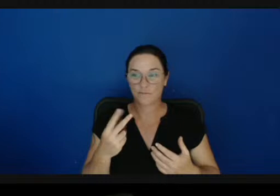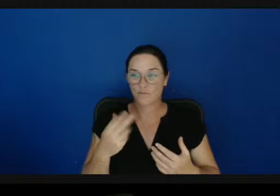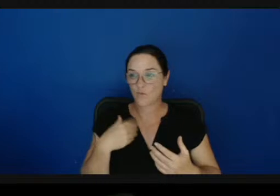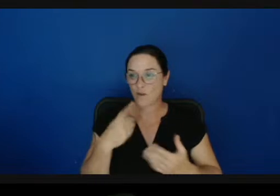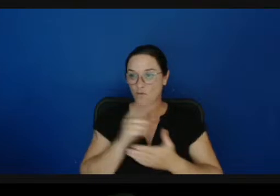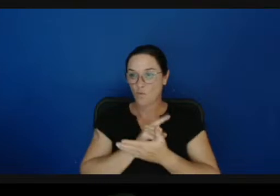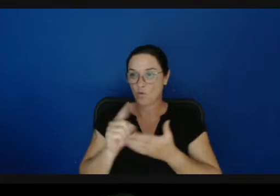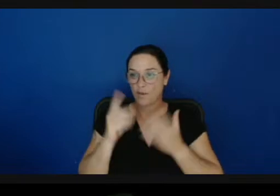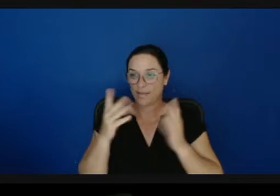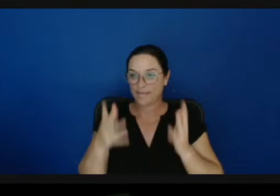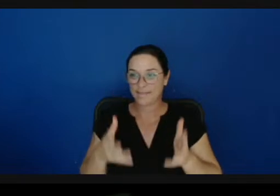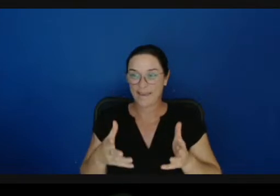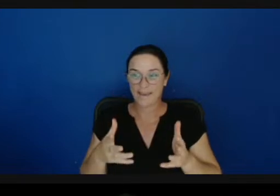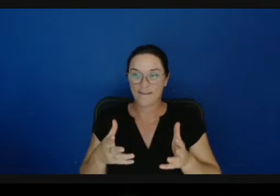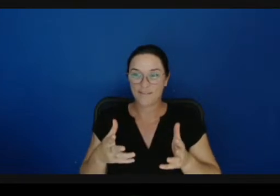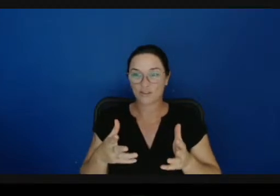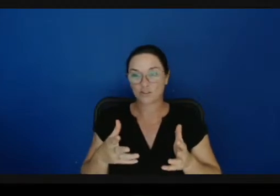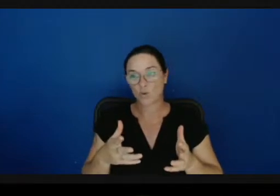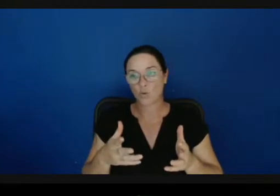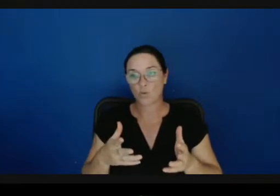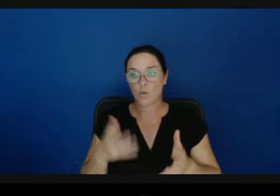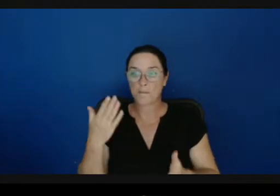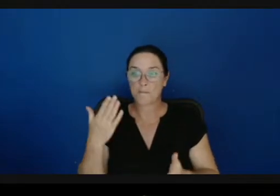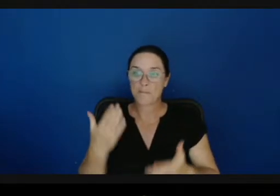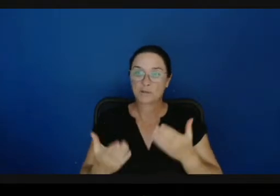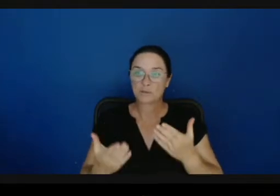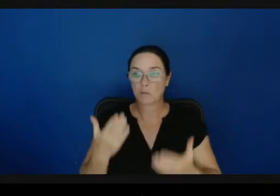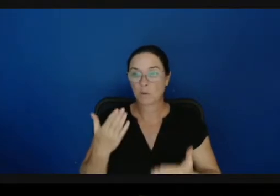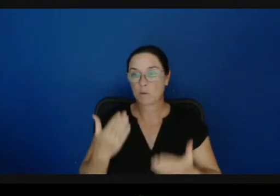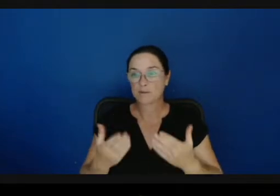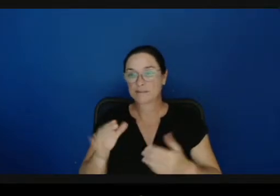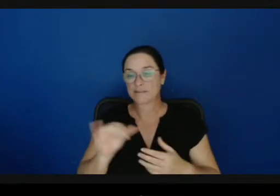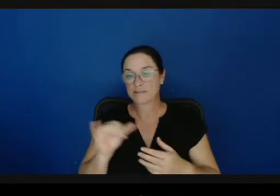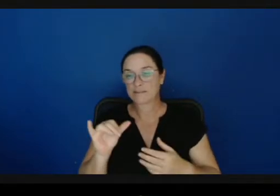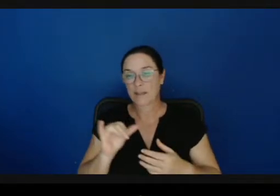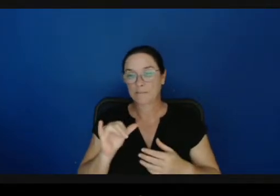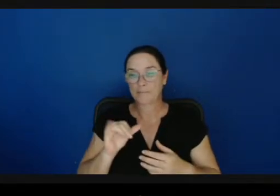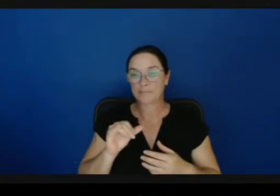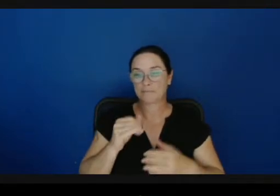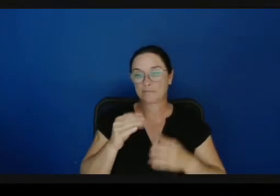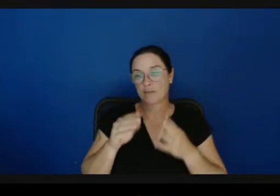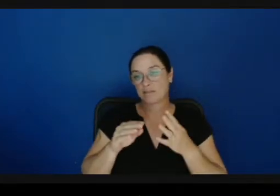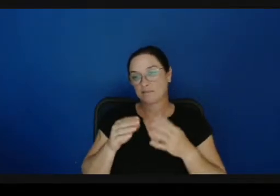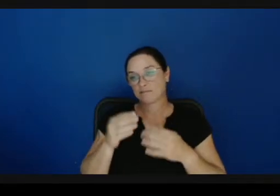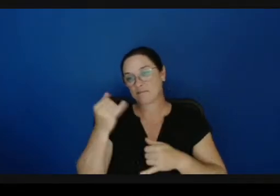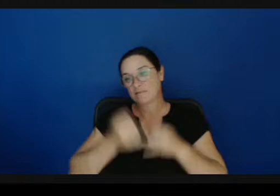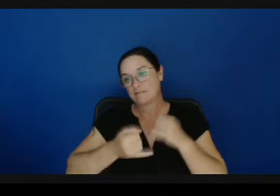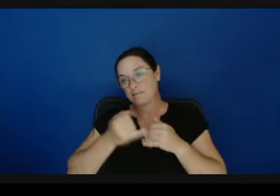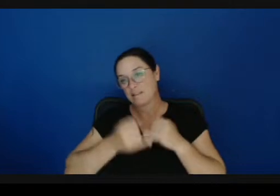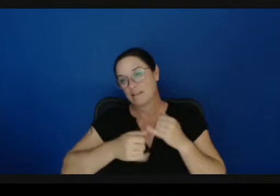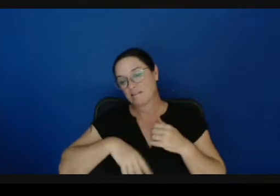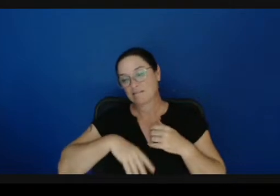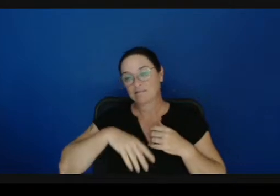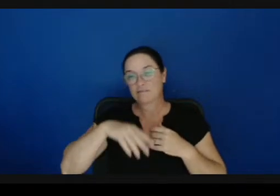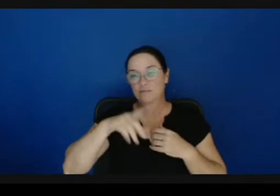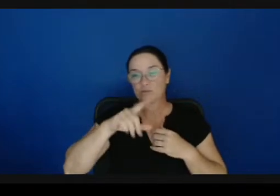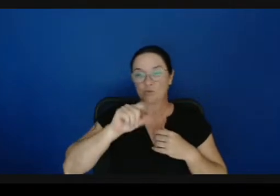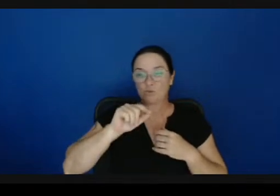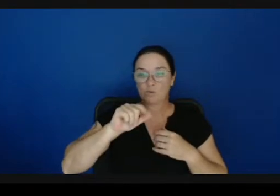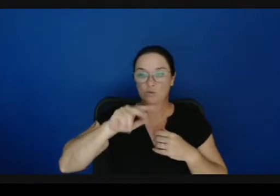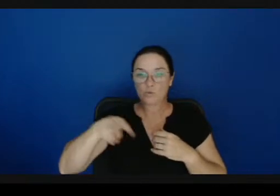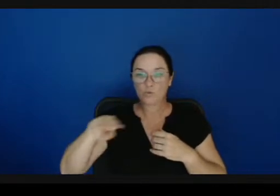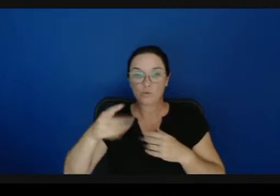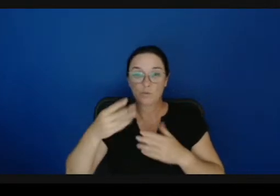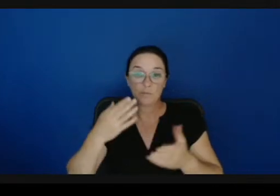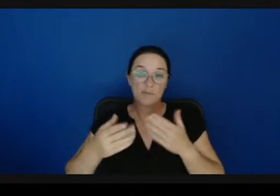November. So potentially back to end of 2022 or even longer, back to 2020, depending on